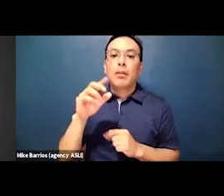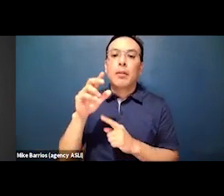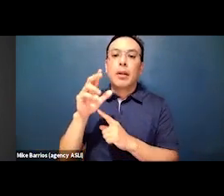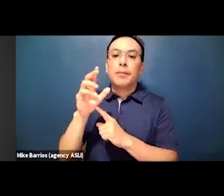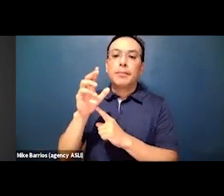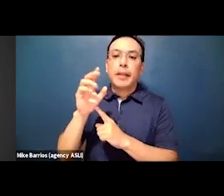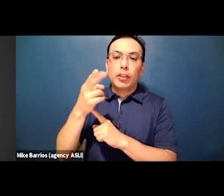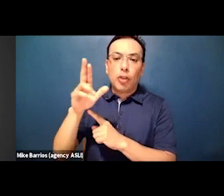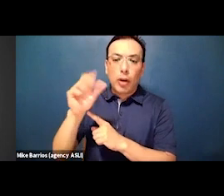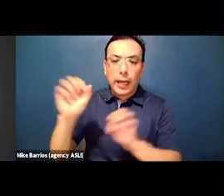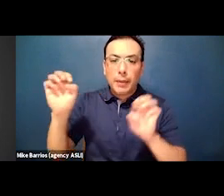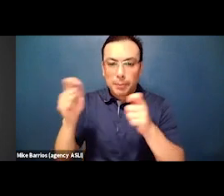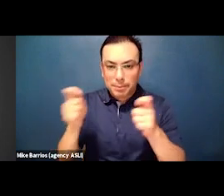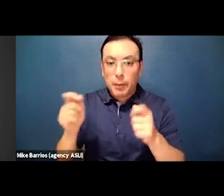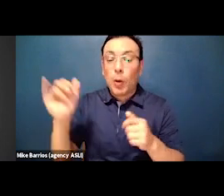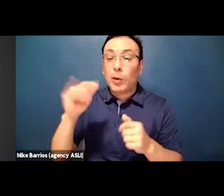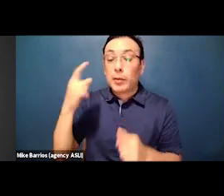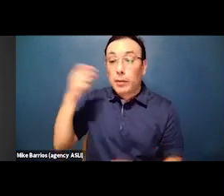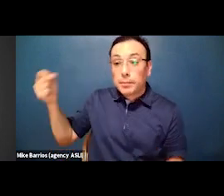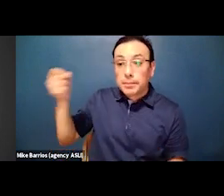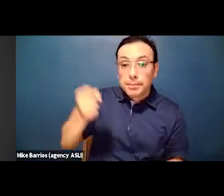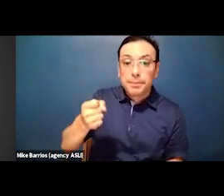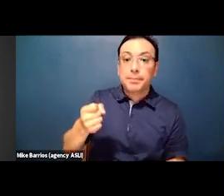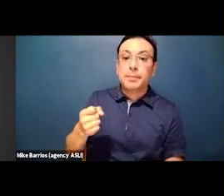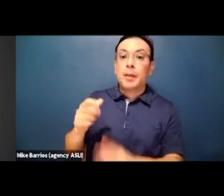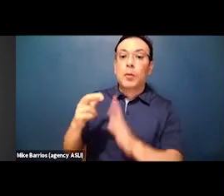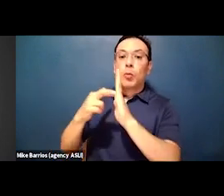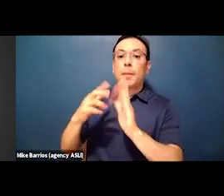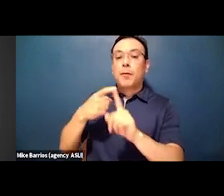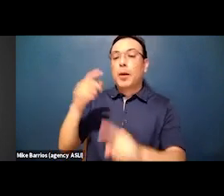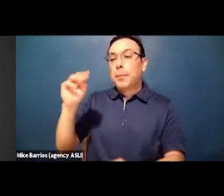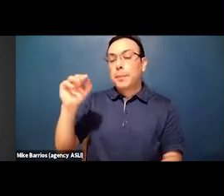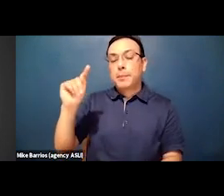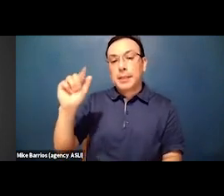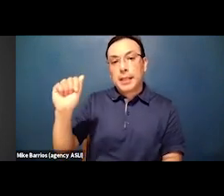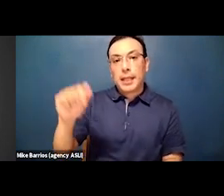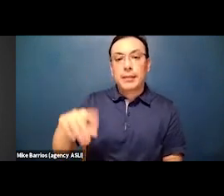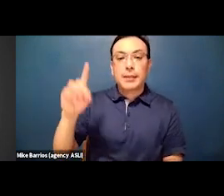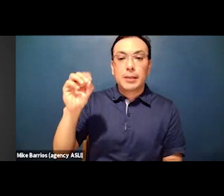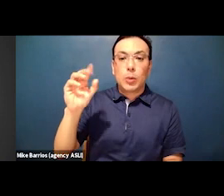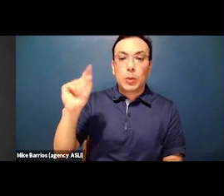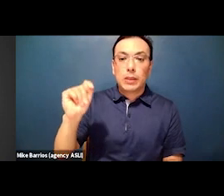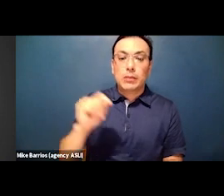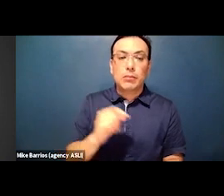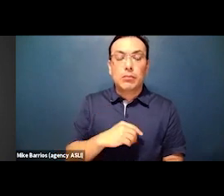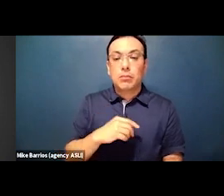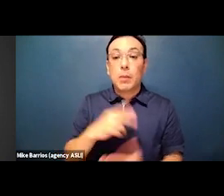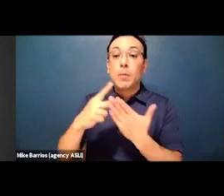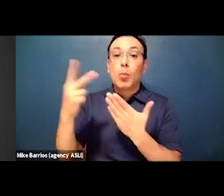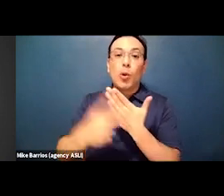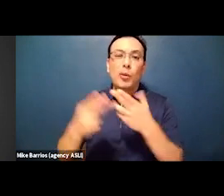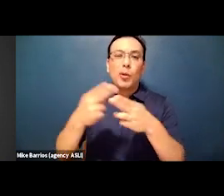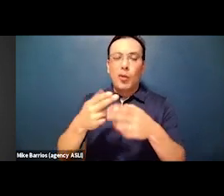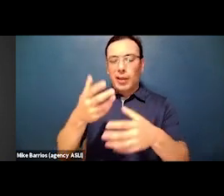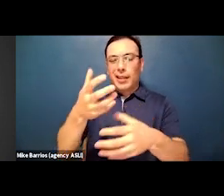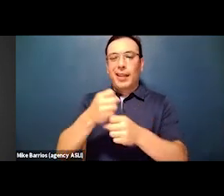representatives from the MTA, DOT, the Get Food program when that started. We've